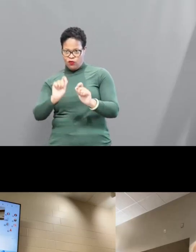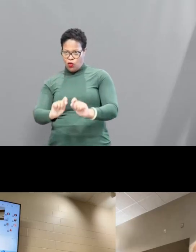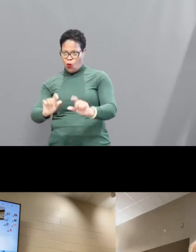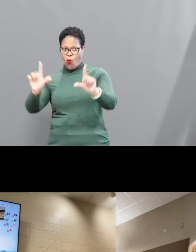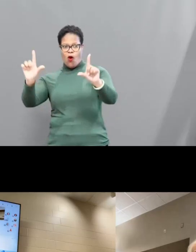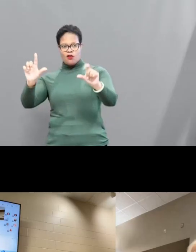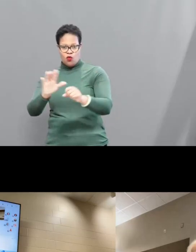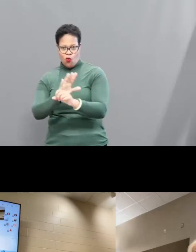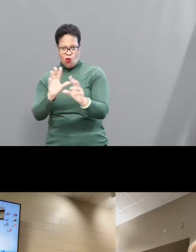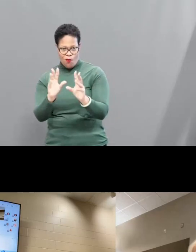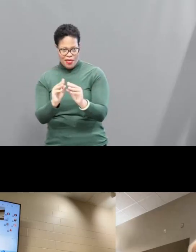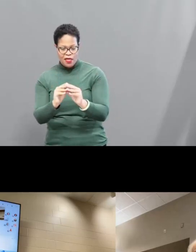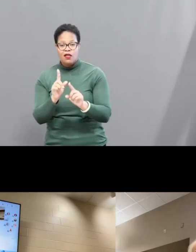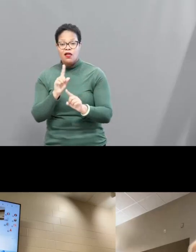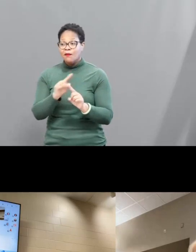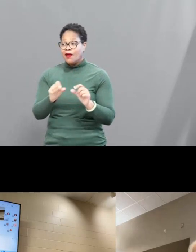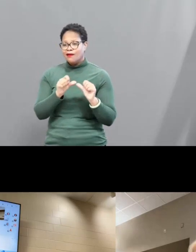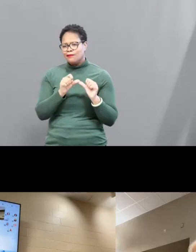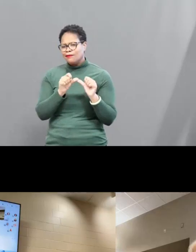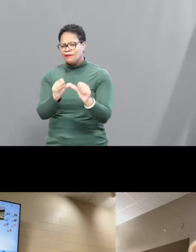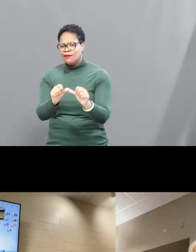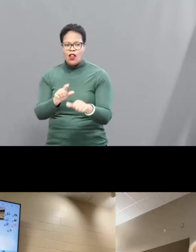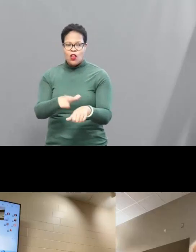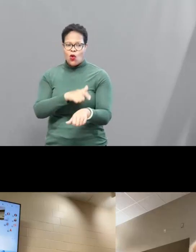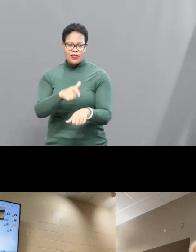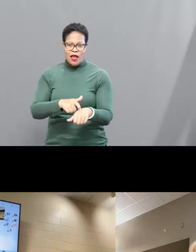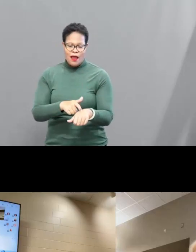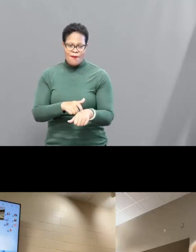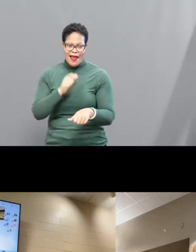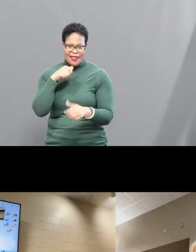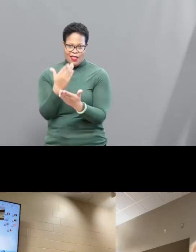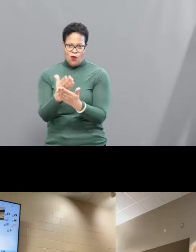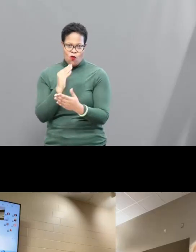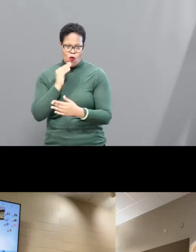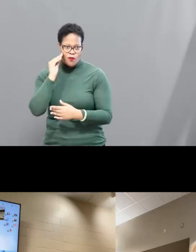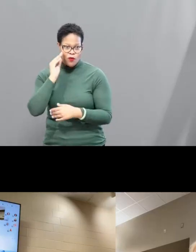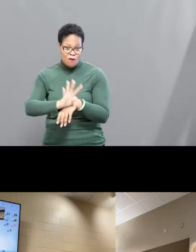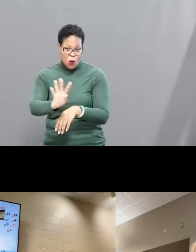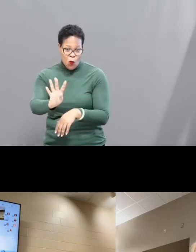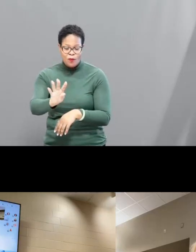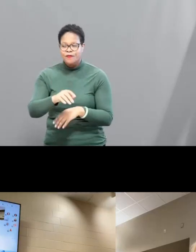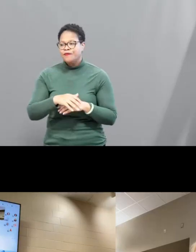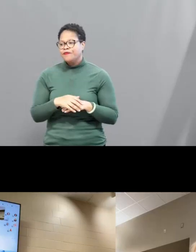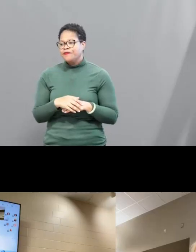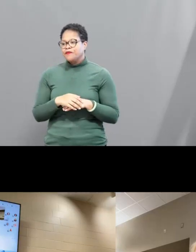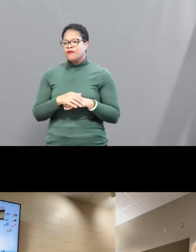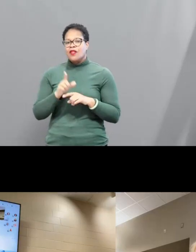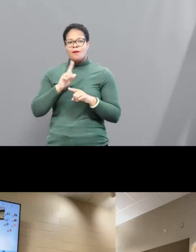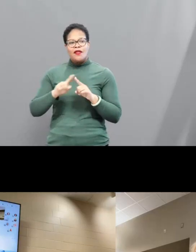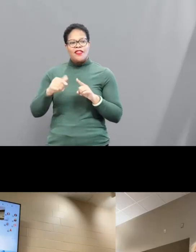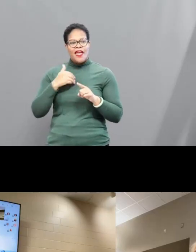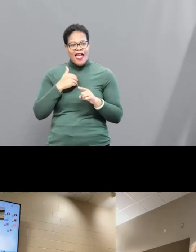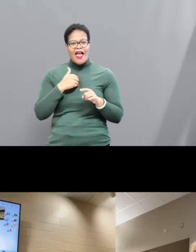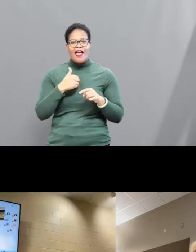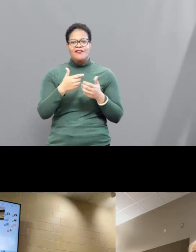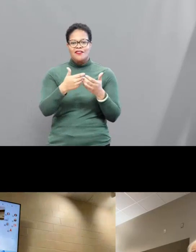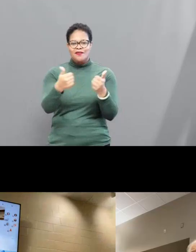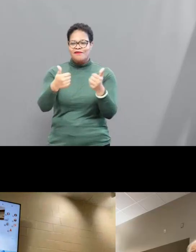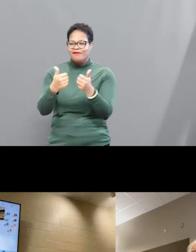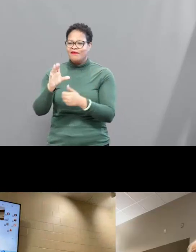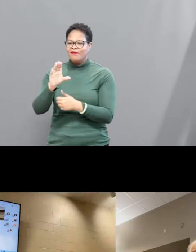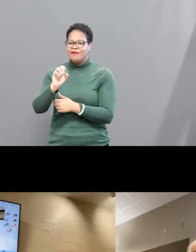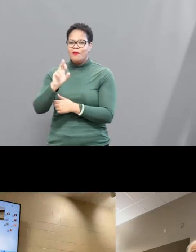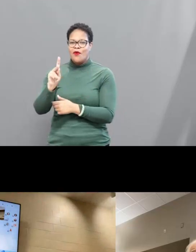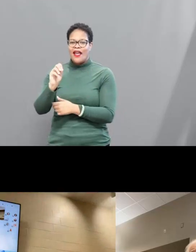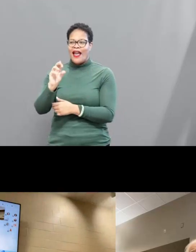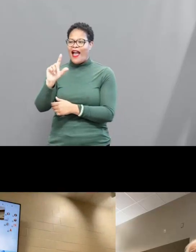whole thing. But it lasts a long time. I didn't get home till 4 o'clock. But they got breakout sessions, and then